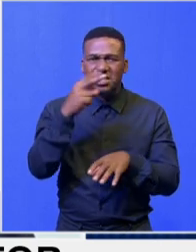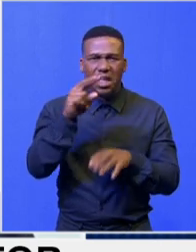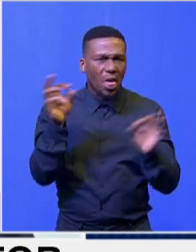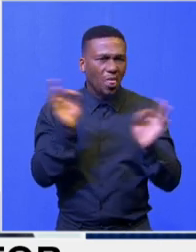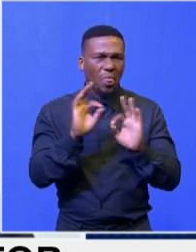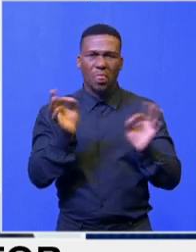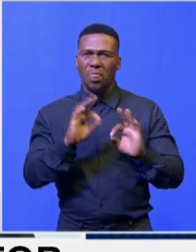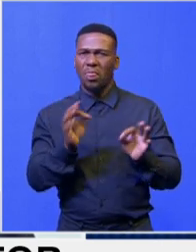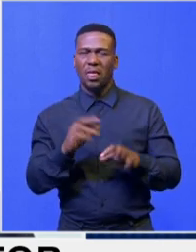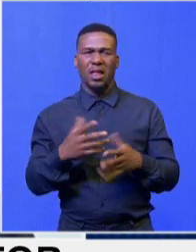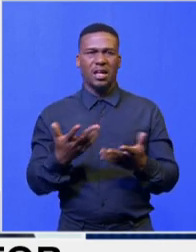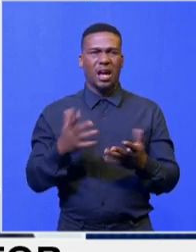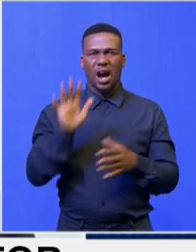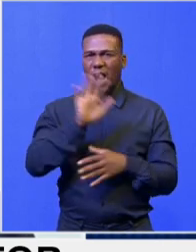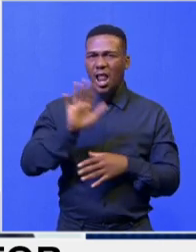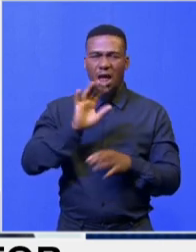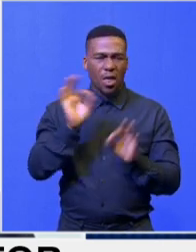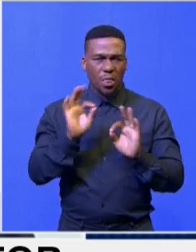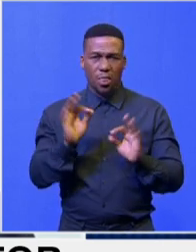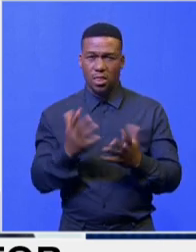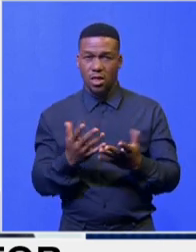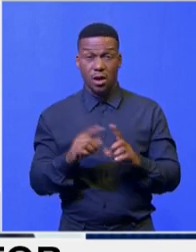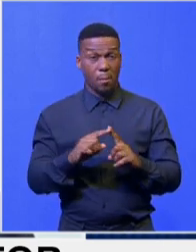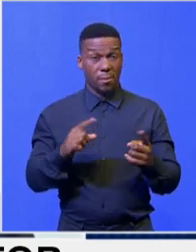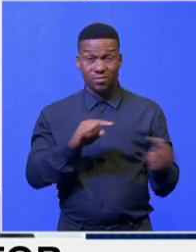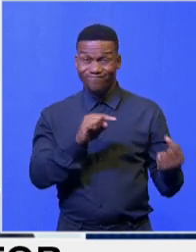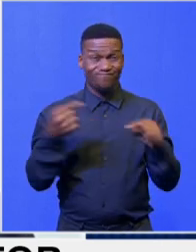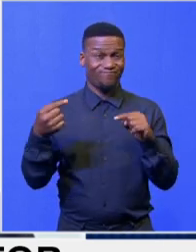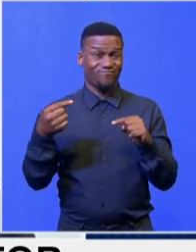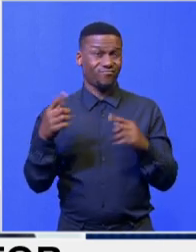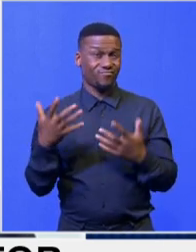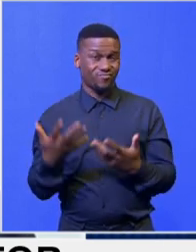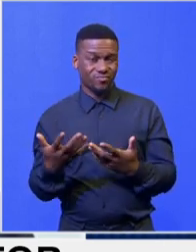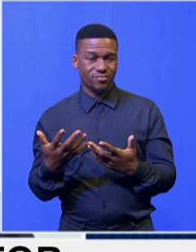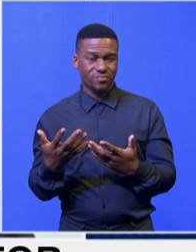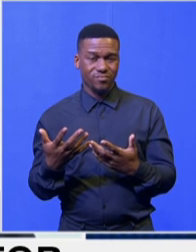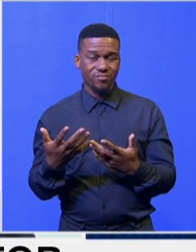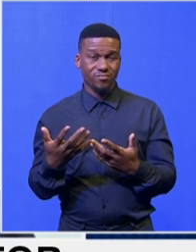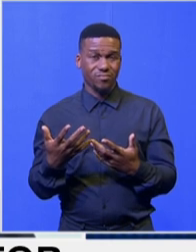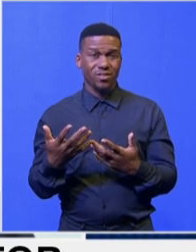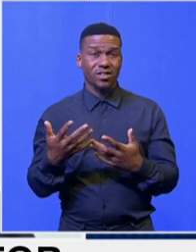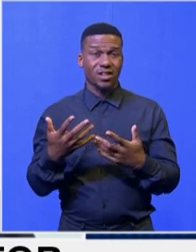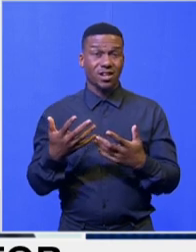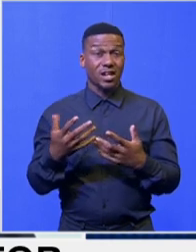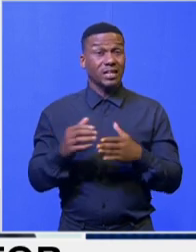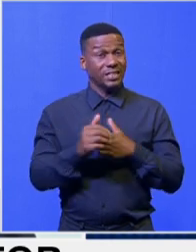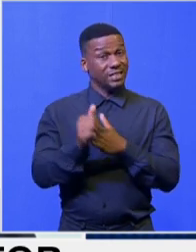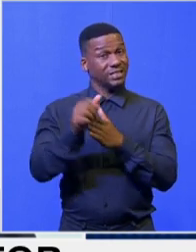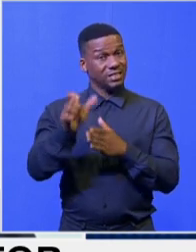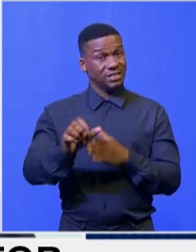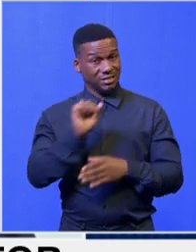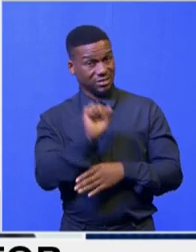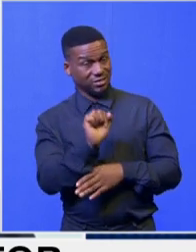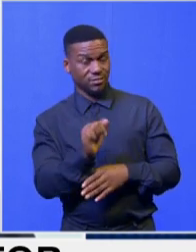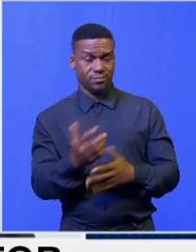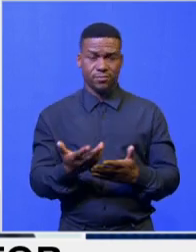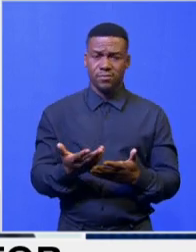totally contradicts the outlook of their, of their leadership, their newly elected leadership, right? So I think